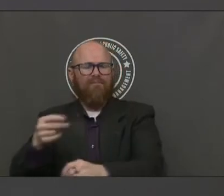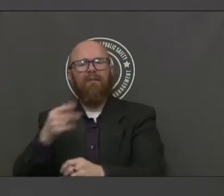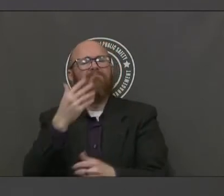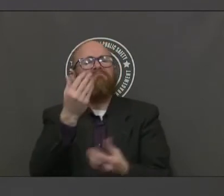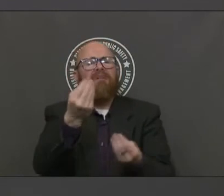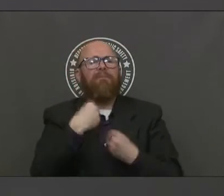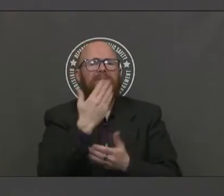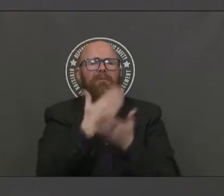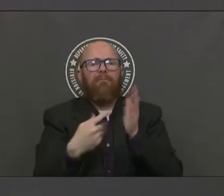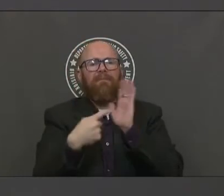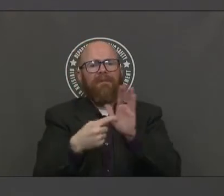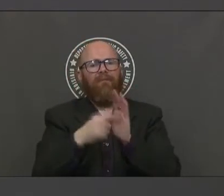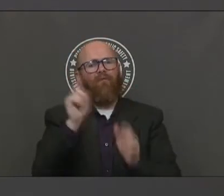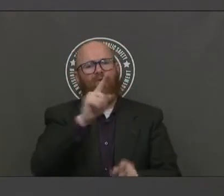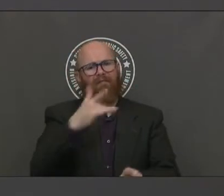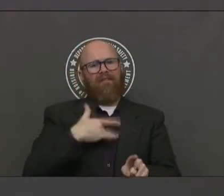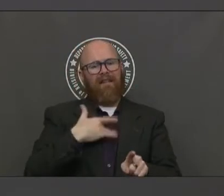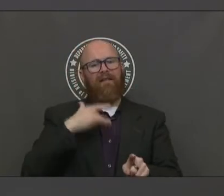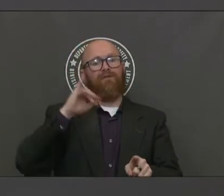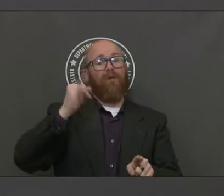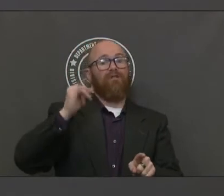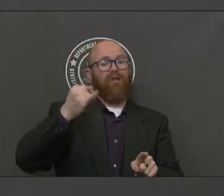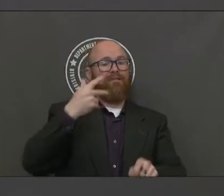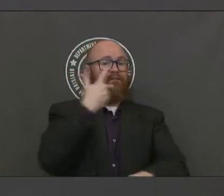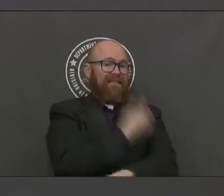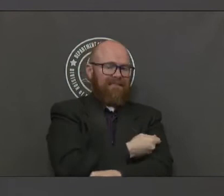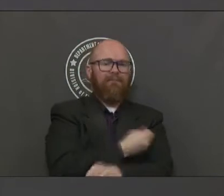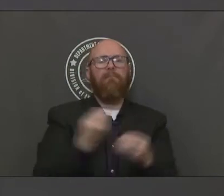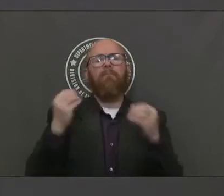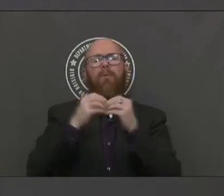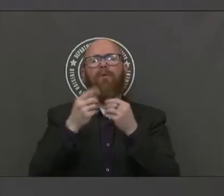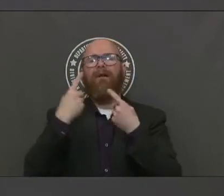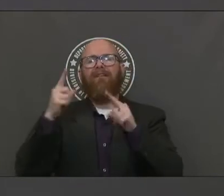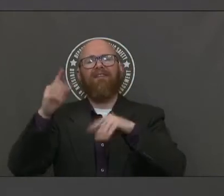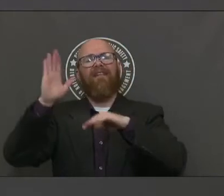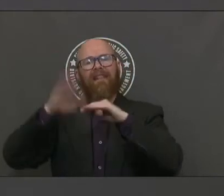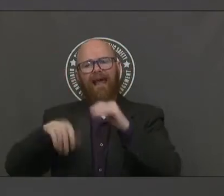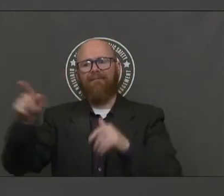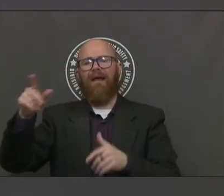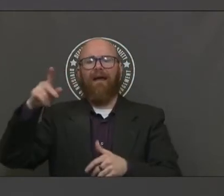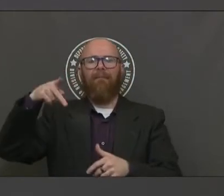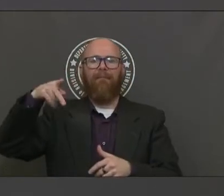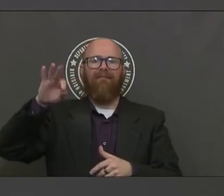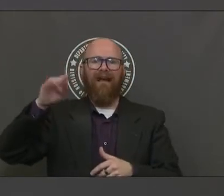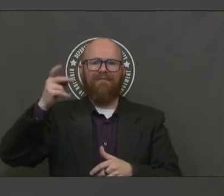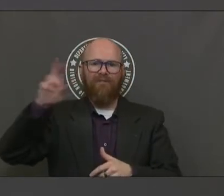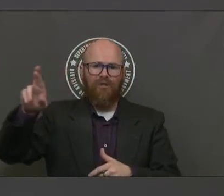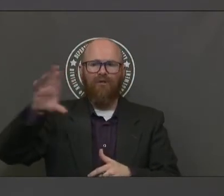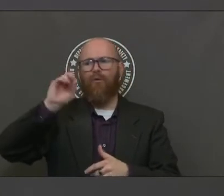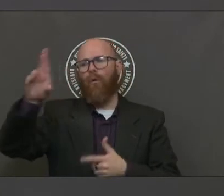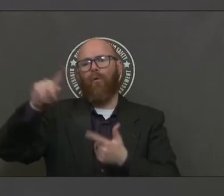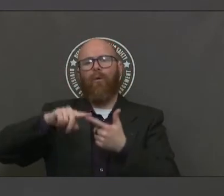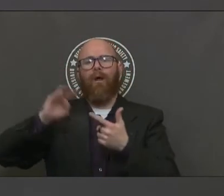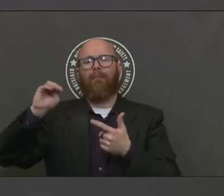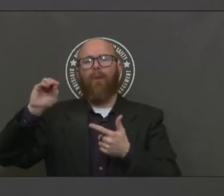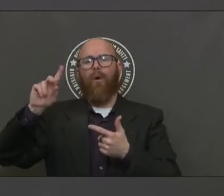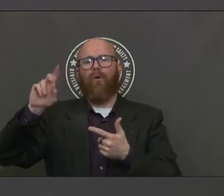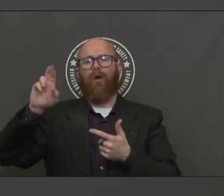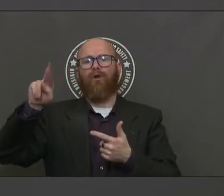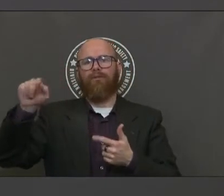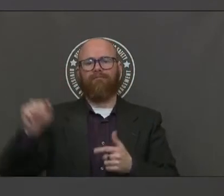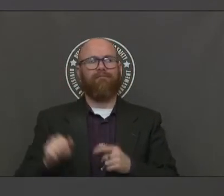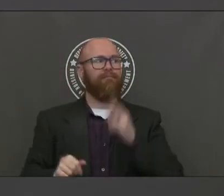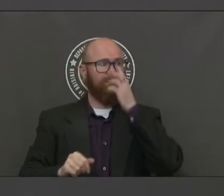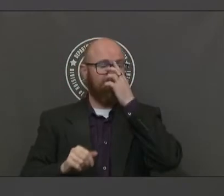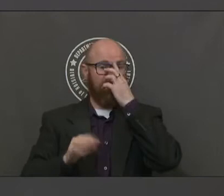those vaccines would be more effective than, say, the double dose vaccines that everybody else is getting? Yeah, absolutely. So we're